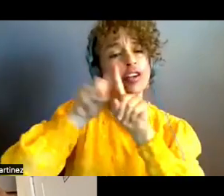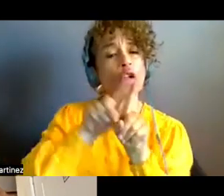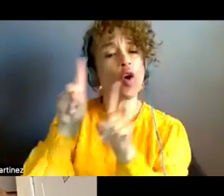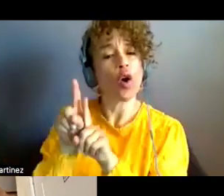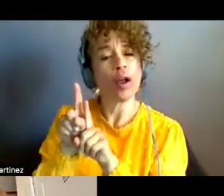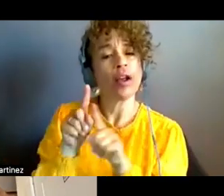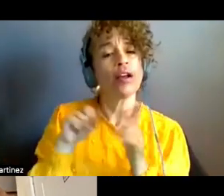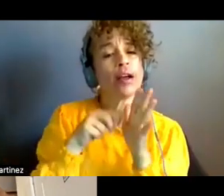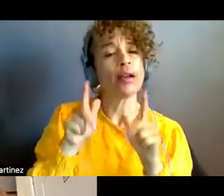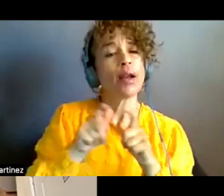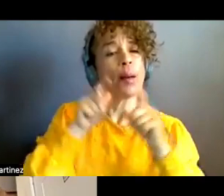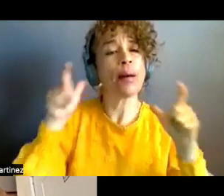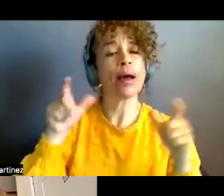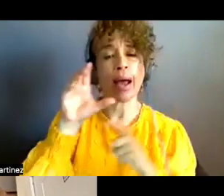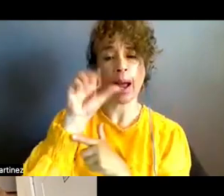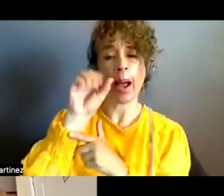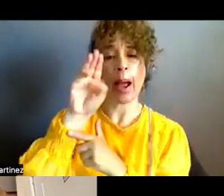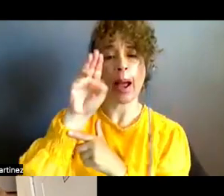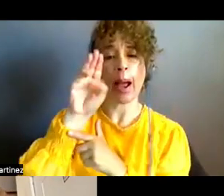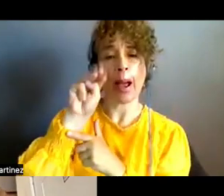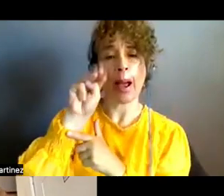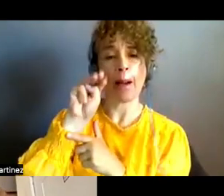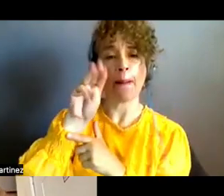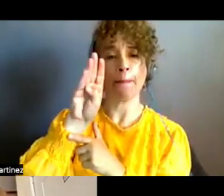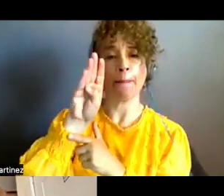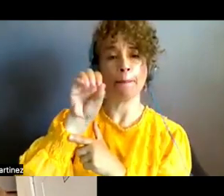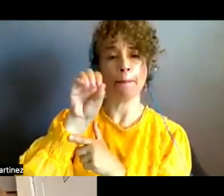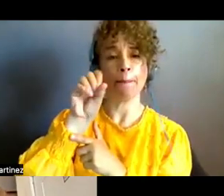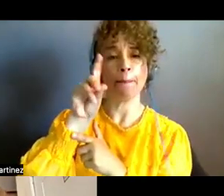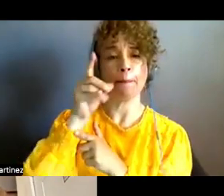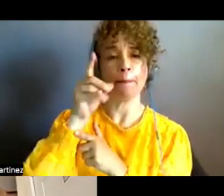mention, we have a big Cambodian community.